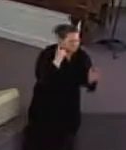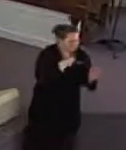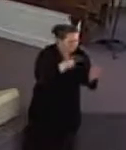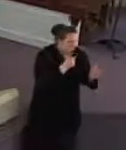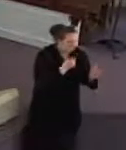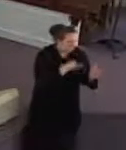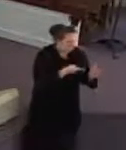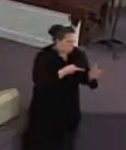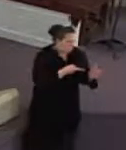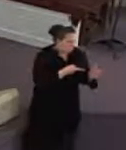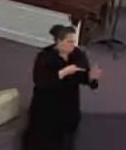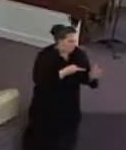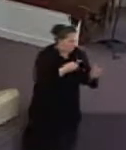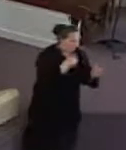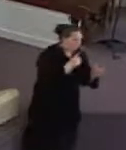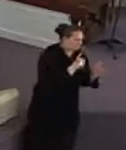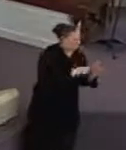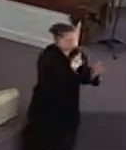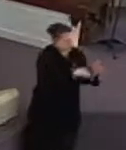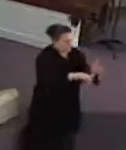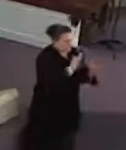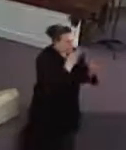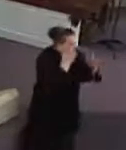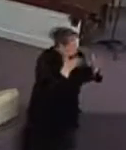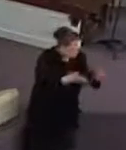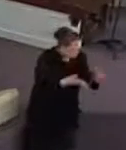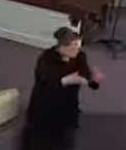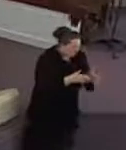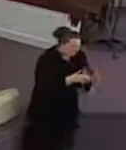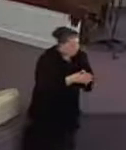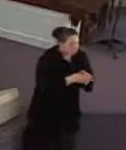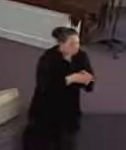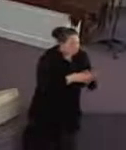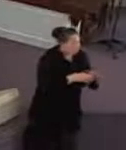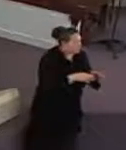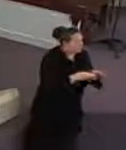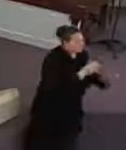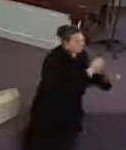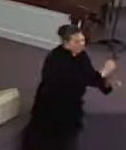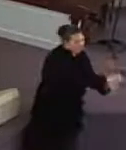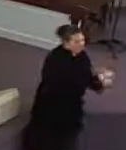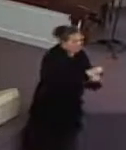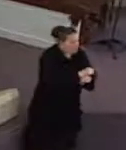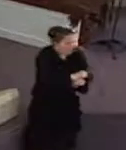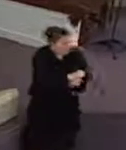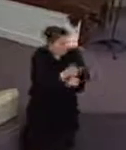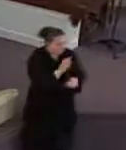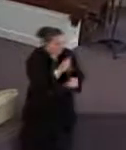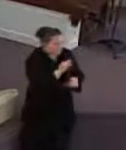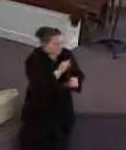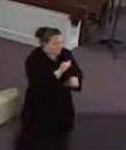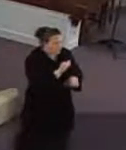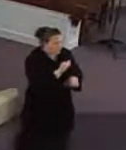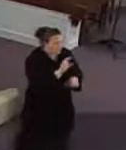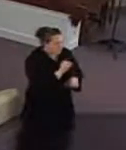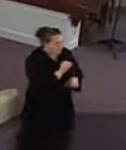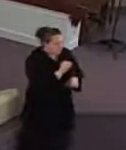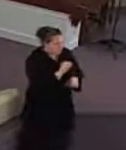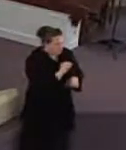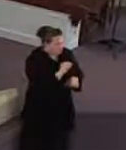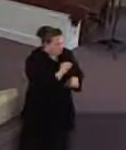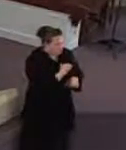pastor. It just so happened that Whitman was arrested for treason and sentenced to death. The old